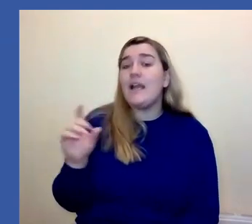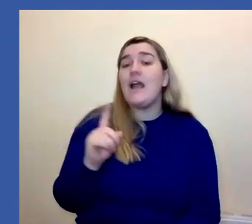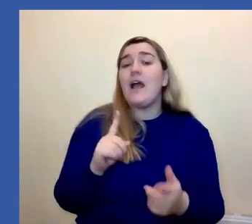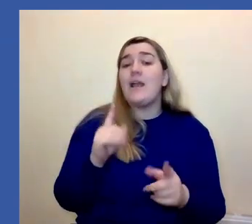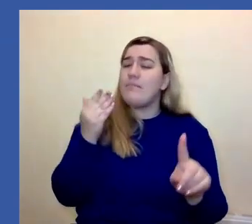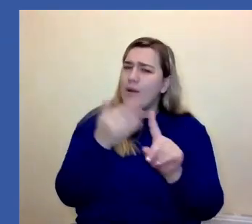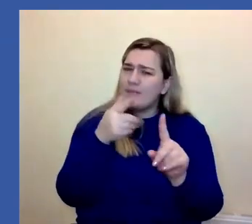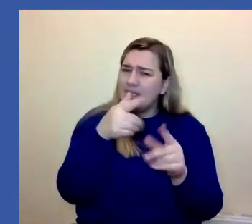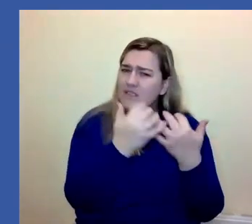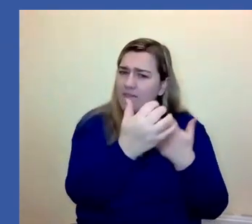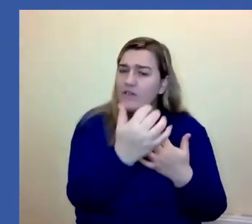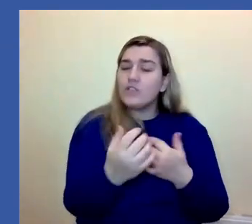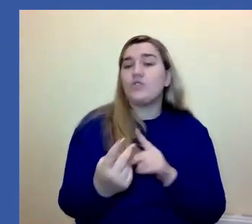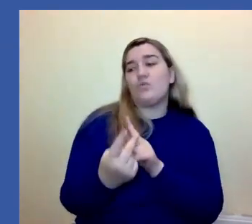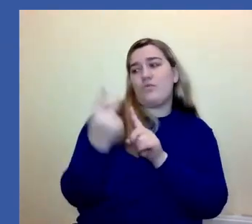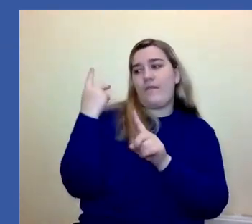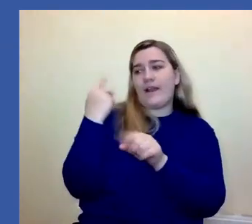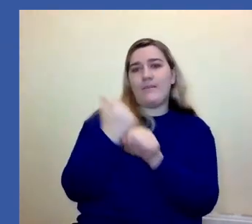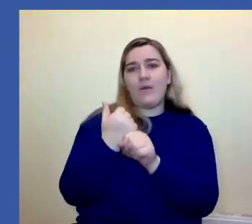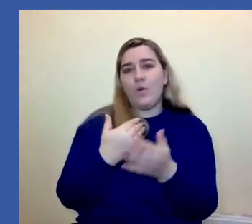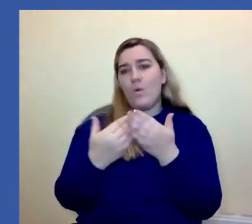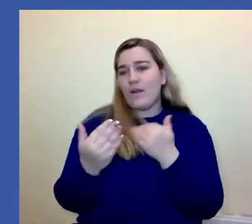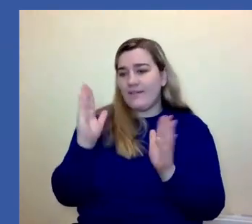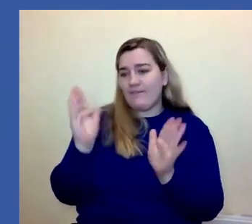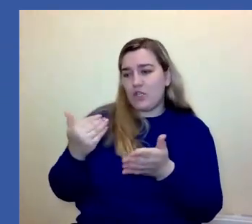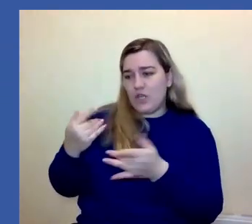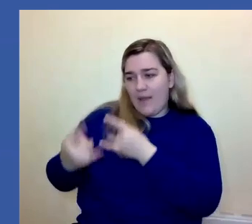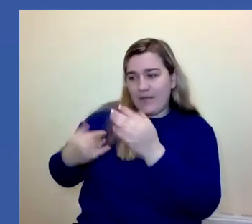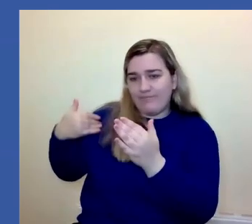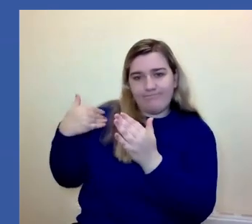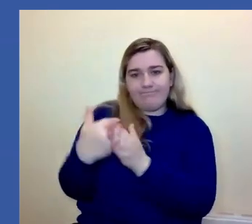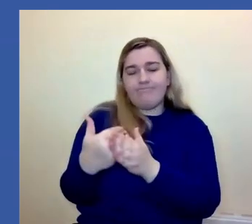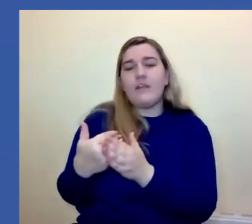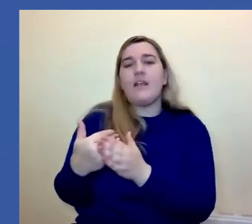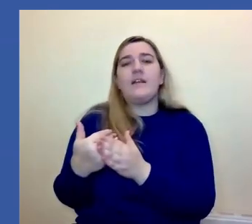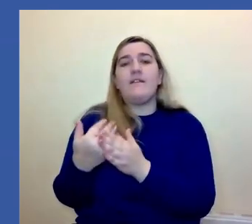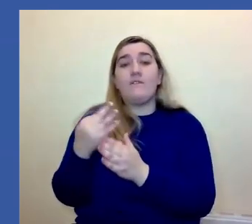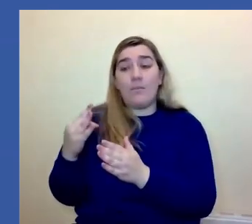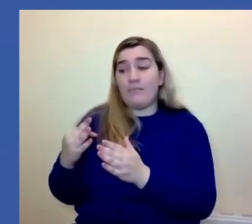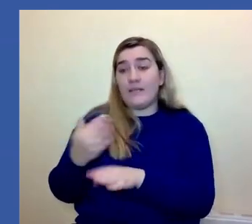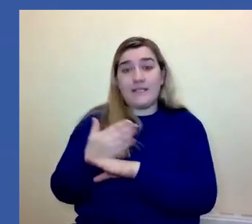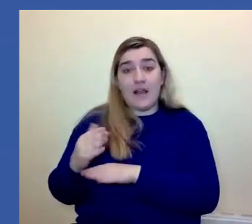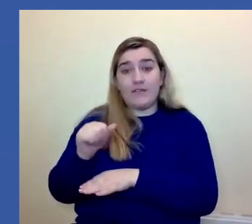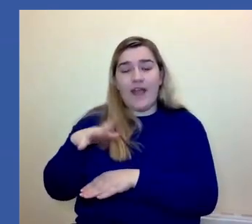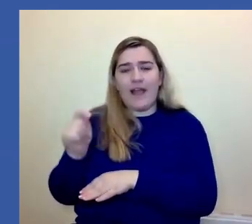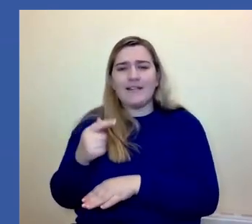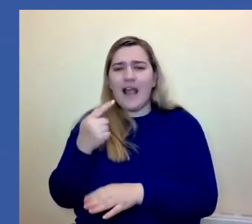of the conference was to reflect on what has happened since the commencement of the Act and to ask ourselves, why does this